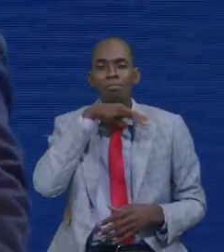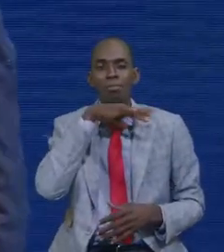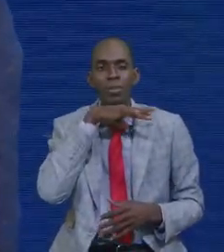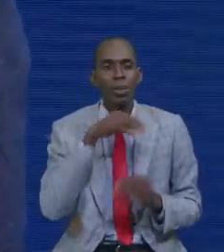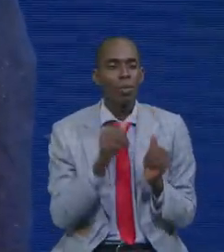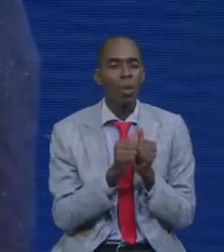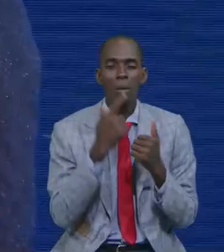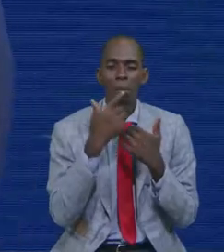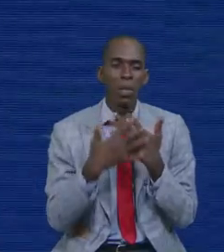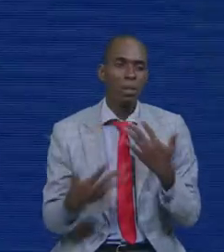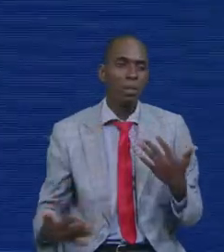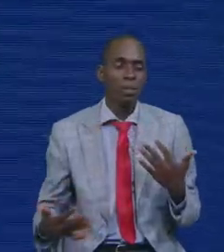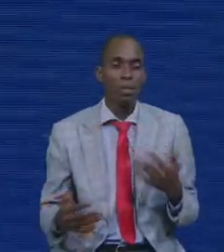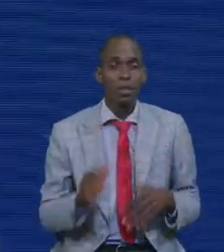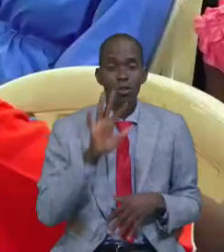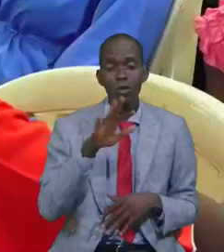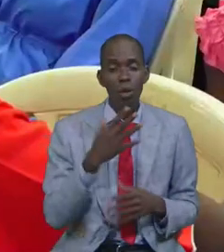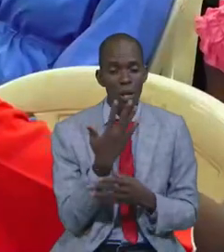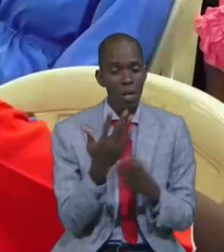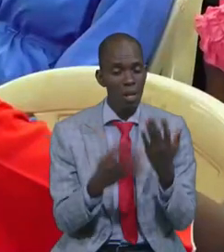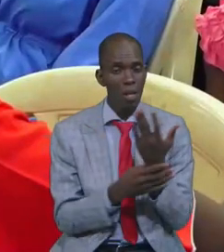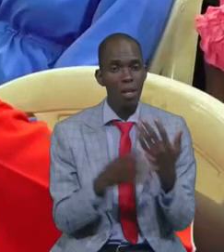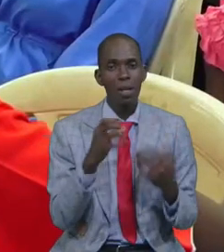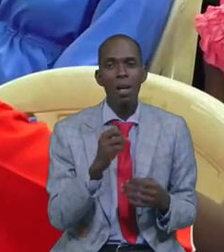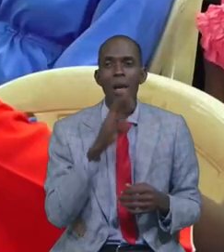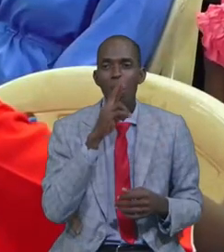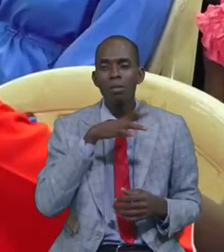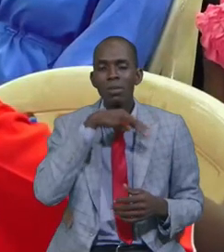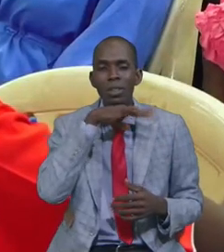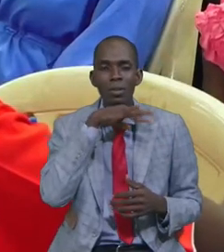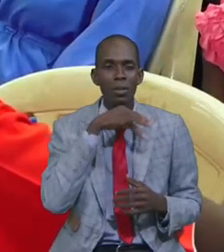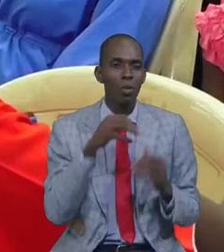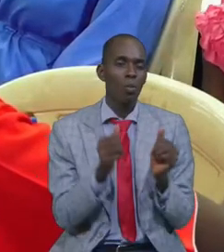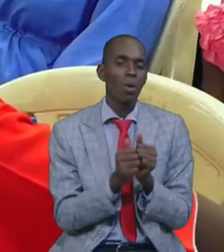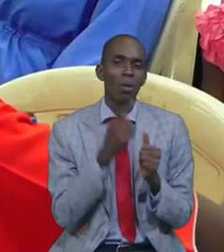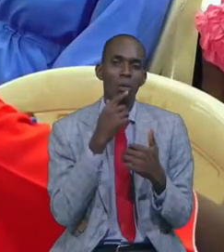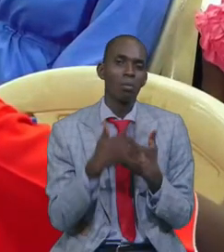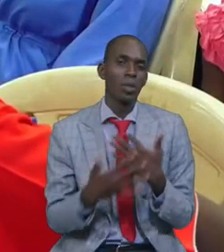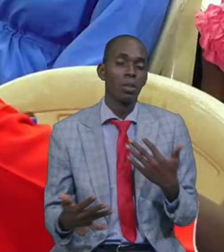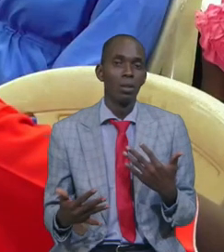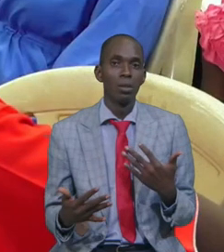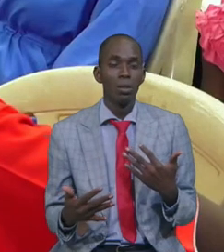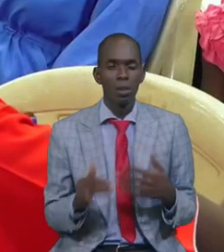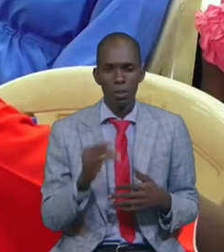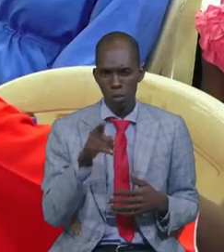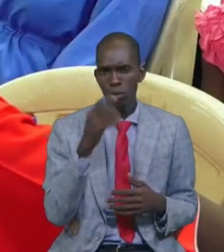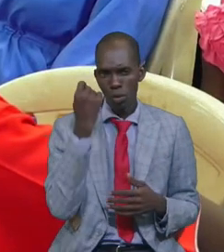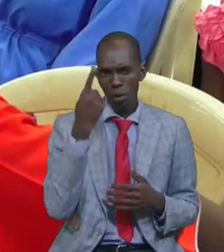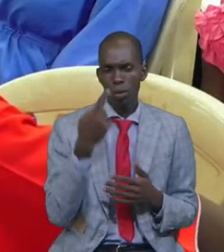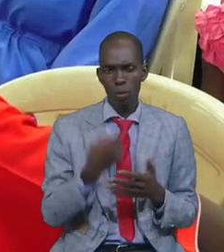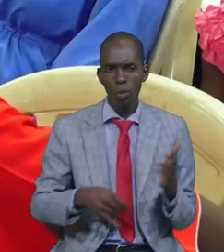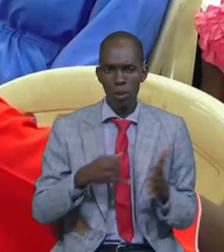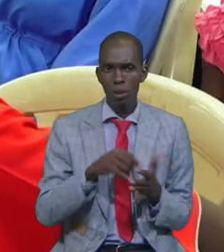with blood. Your hands are defiled with blood. I'm sure you understand that. I don't